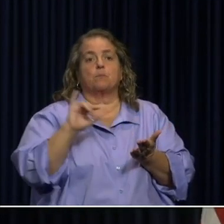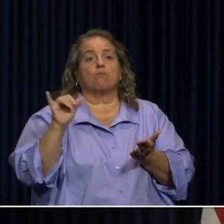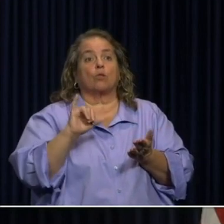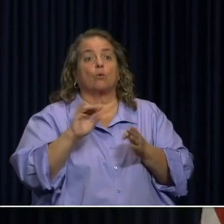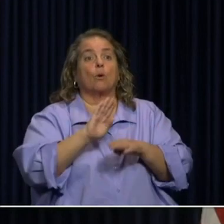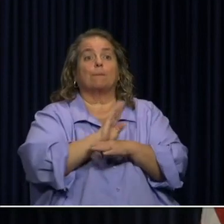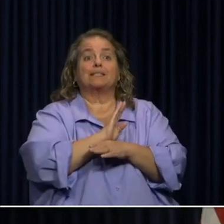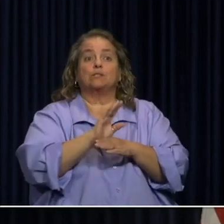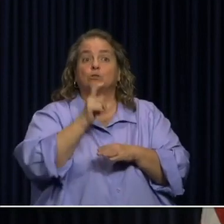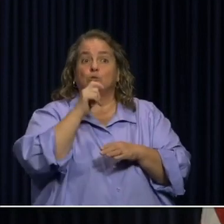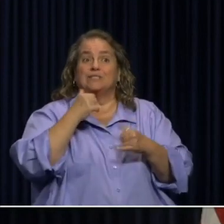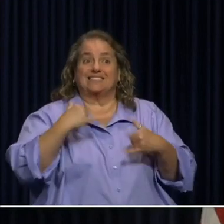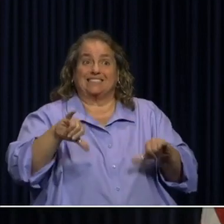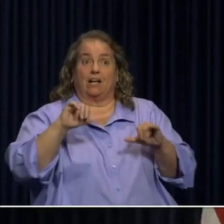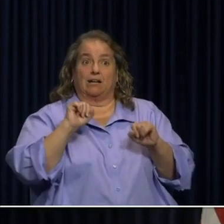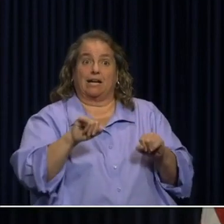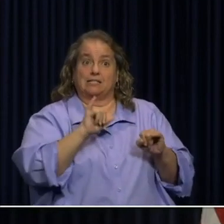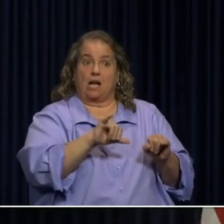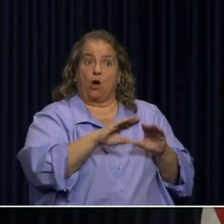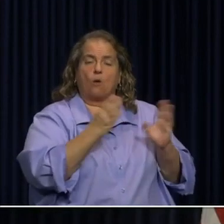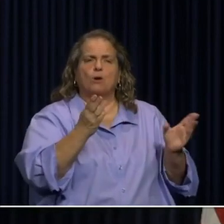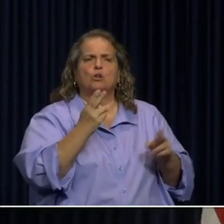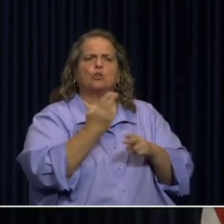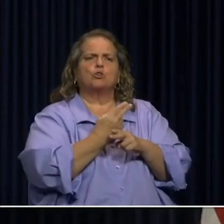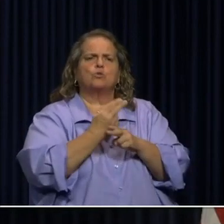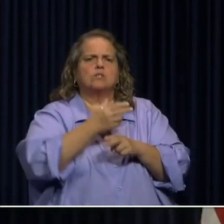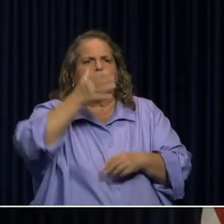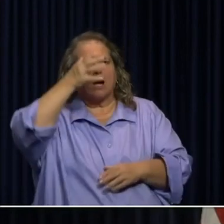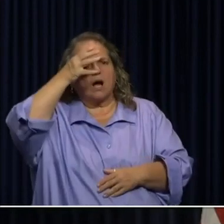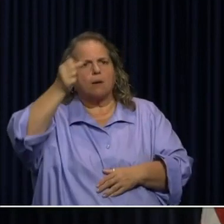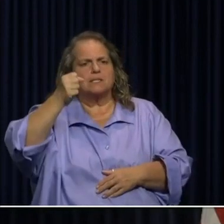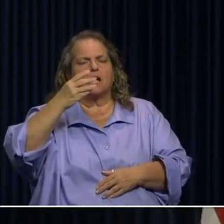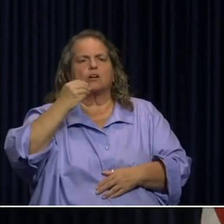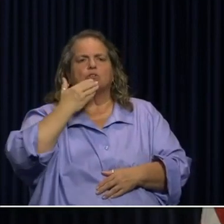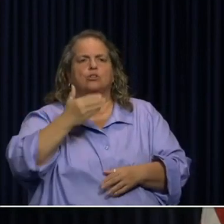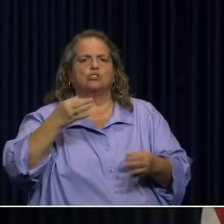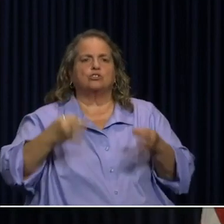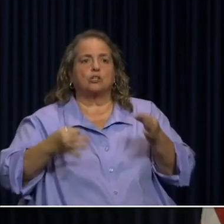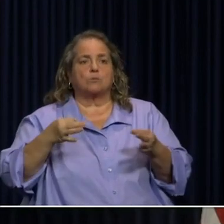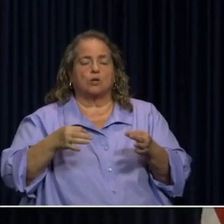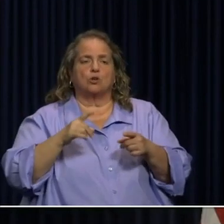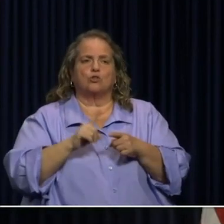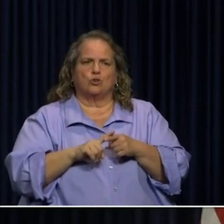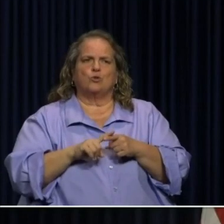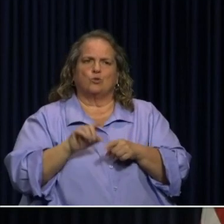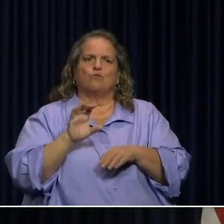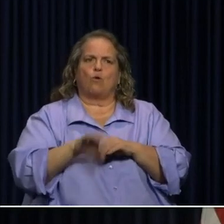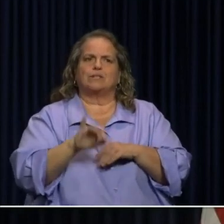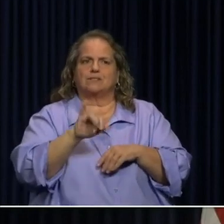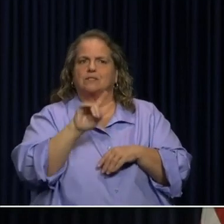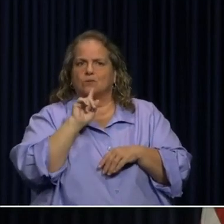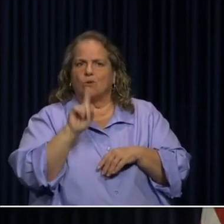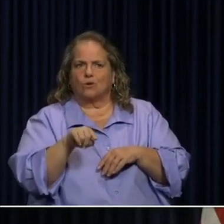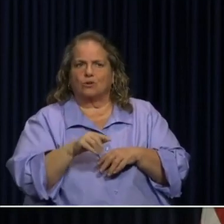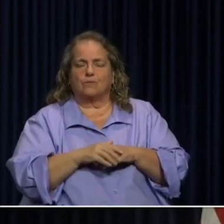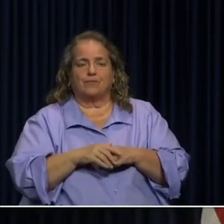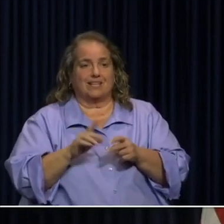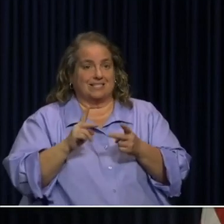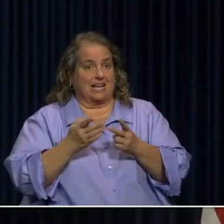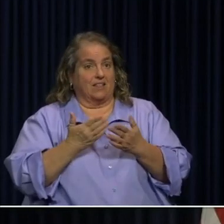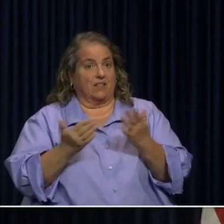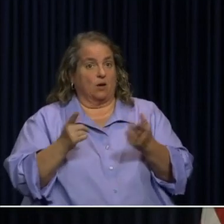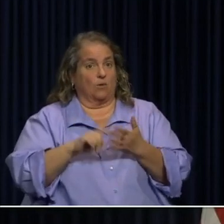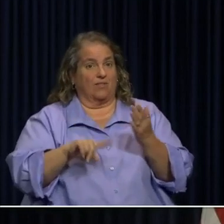stay open still use common sense and good judgment in helping us enforce this order. Second thing is just what the governor's